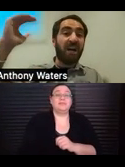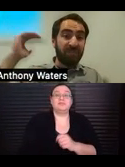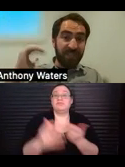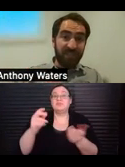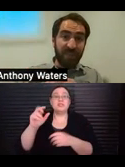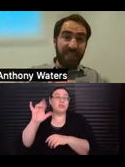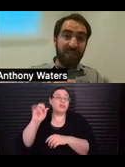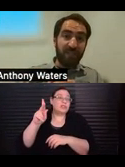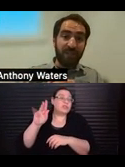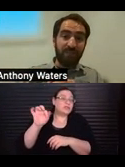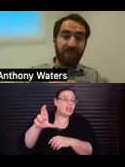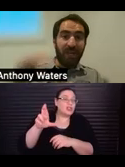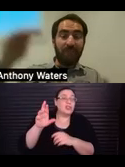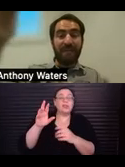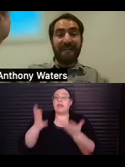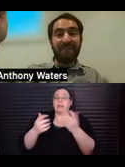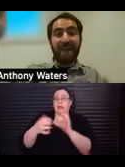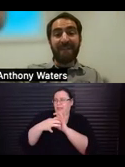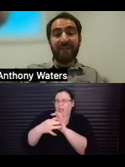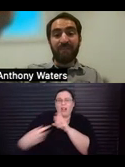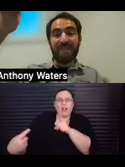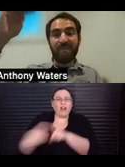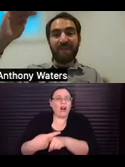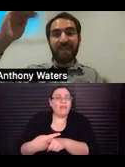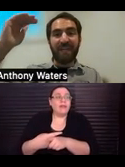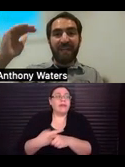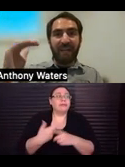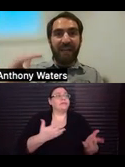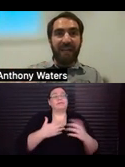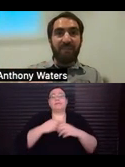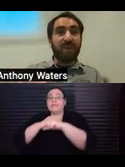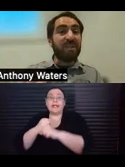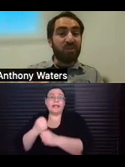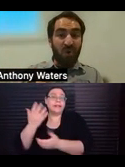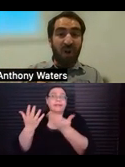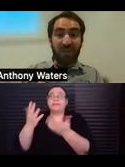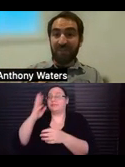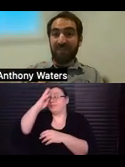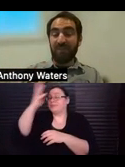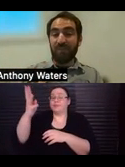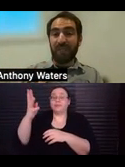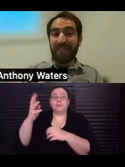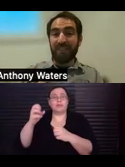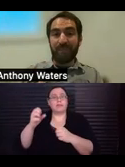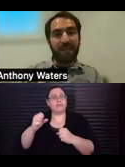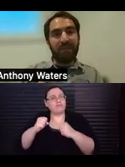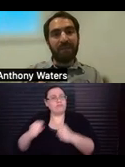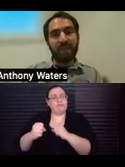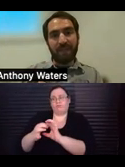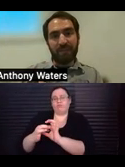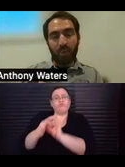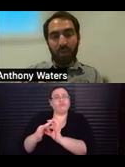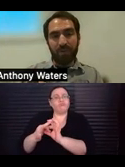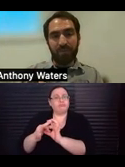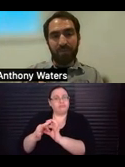like conflict in a relationship. A protective factor could be something like a really strong relationship that offers a